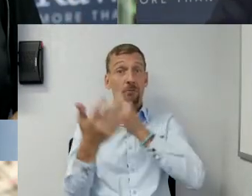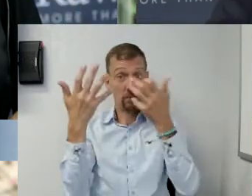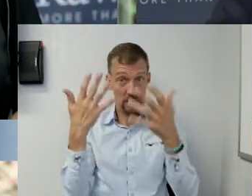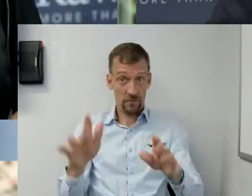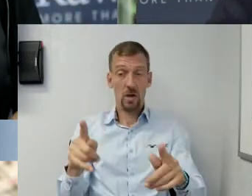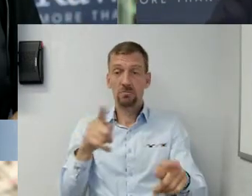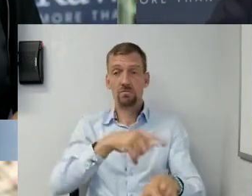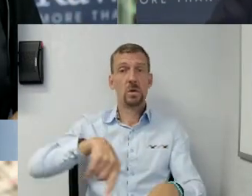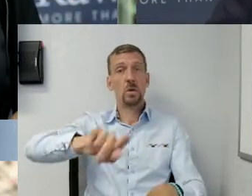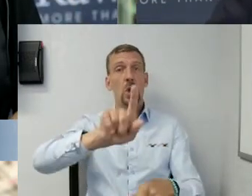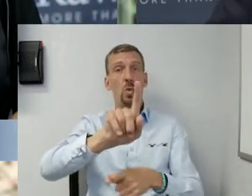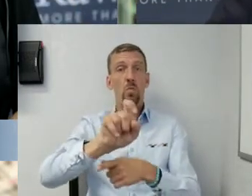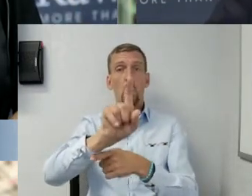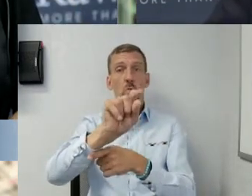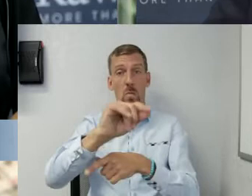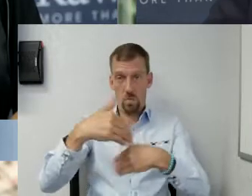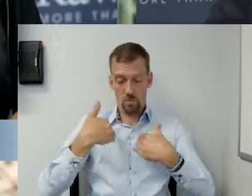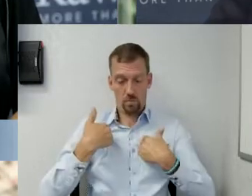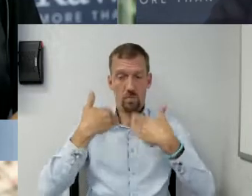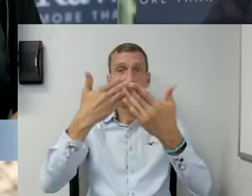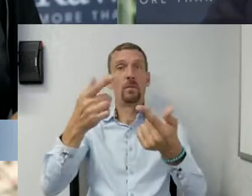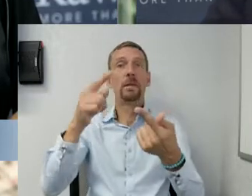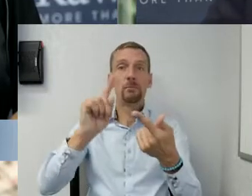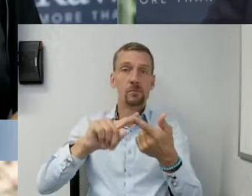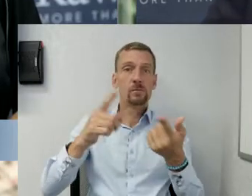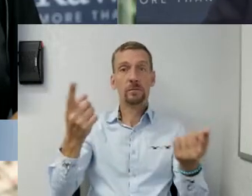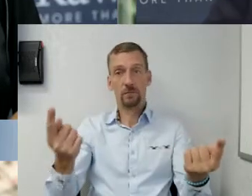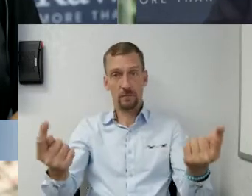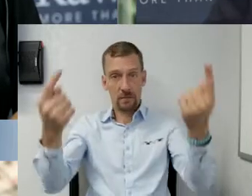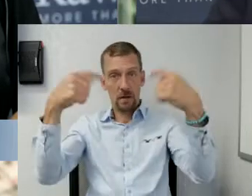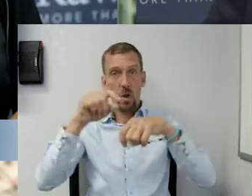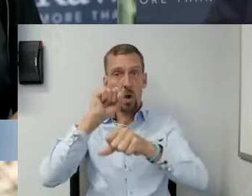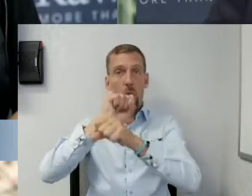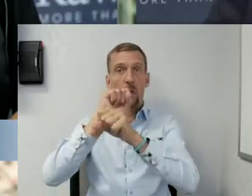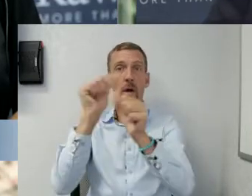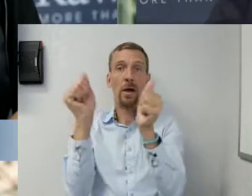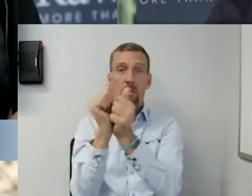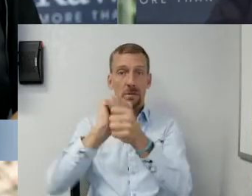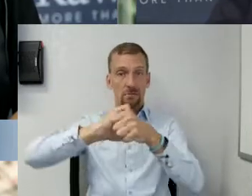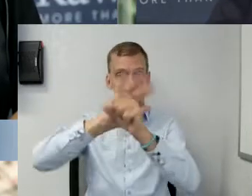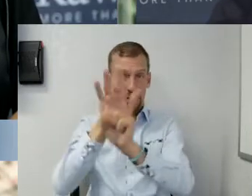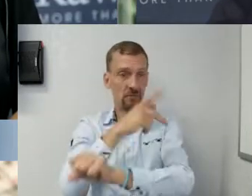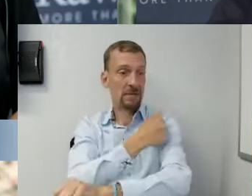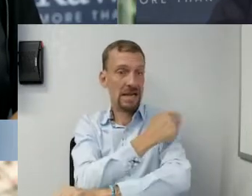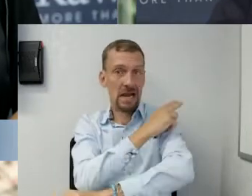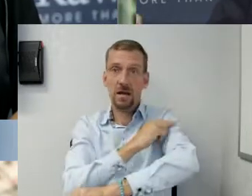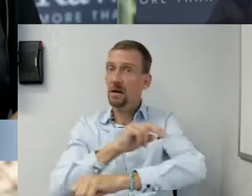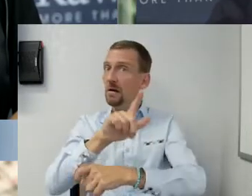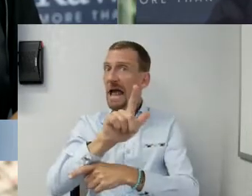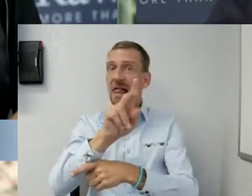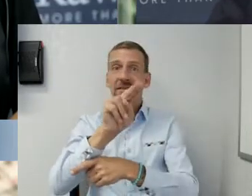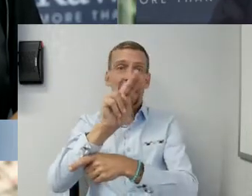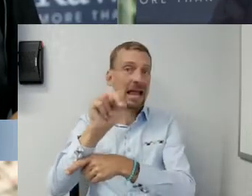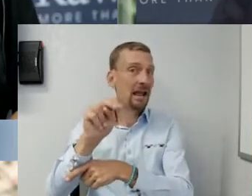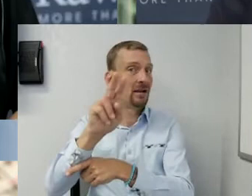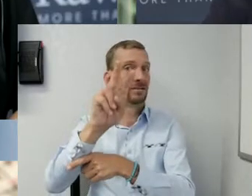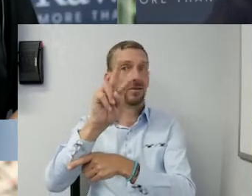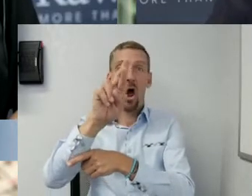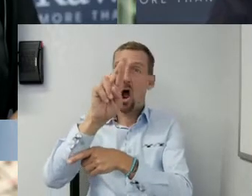are willing to come. Even some come work with COVID patients. We have RNs and LVNs and